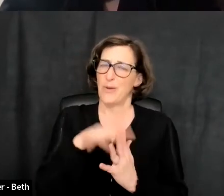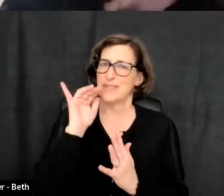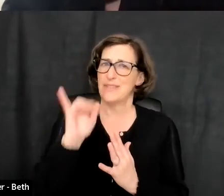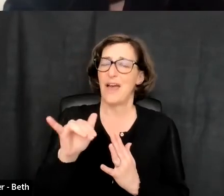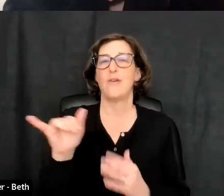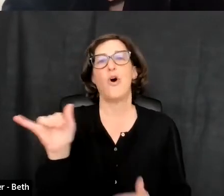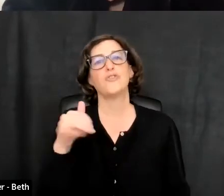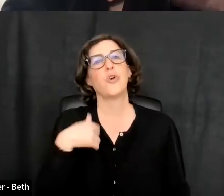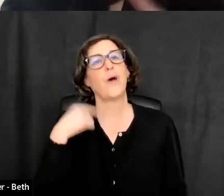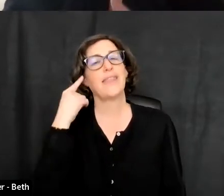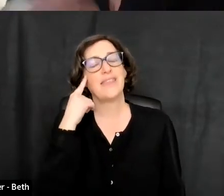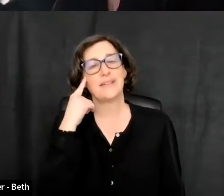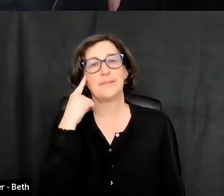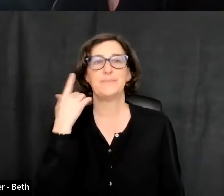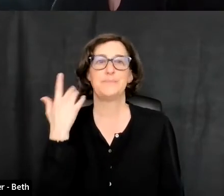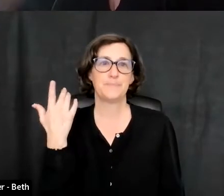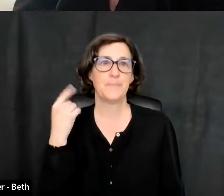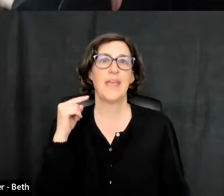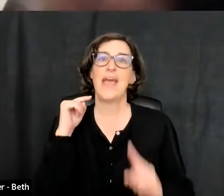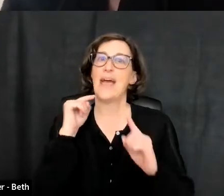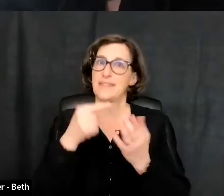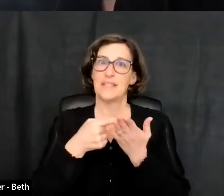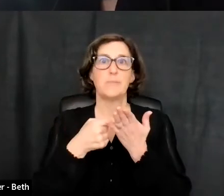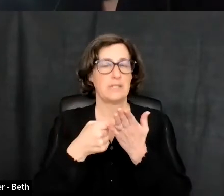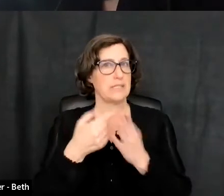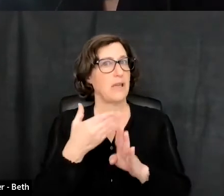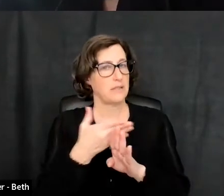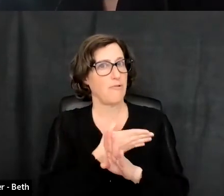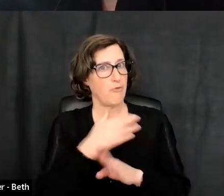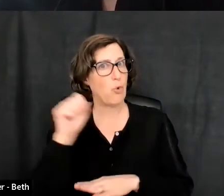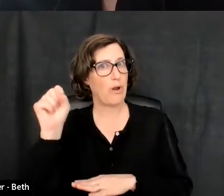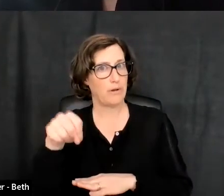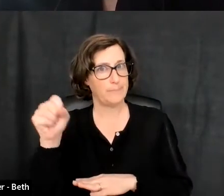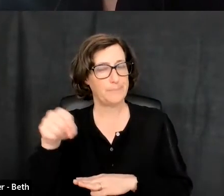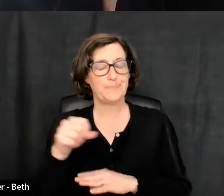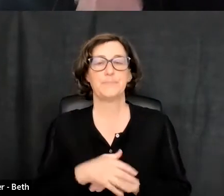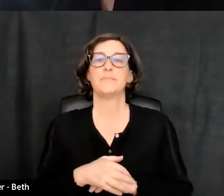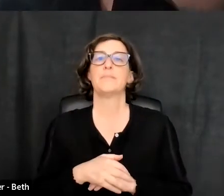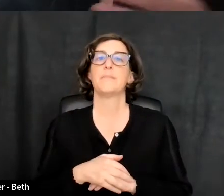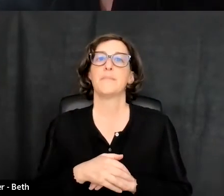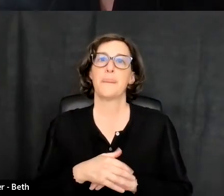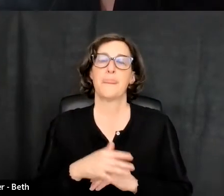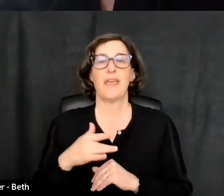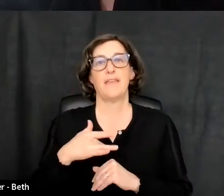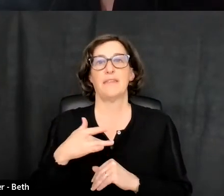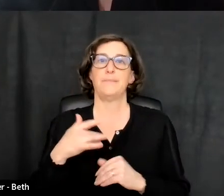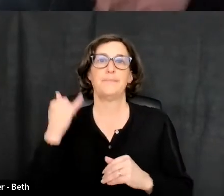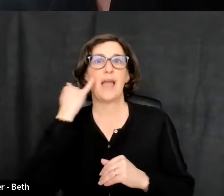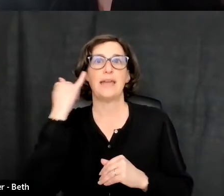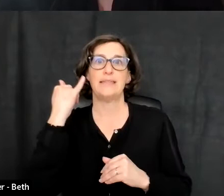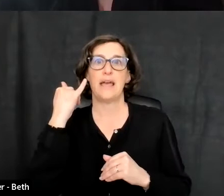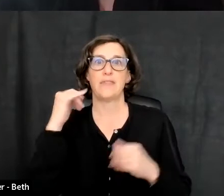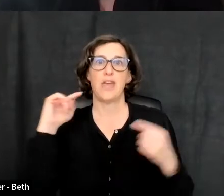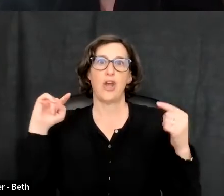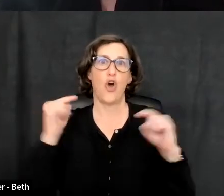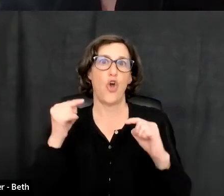like, I mean, and this has been discussed before, you know, the Philippe Bourgeois idea that harm reduction